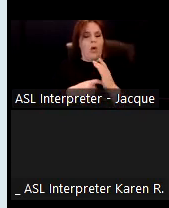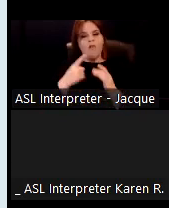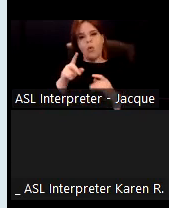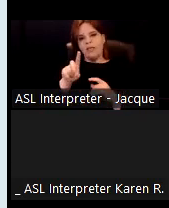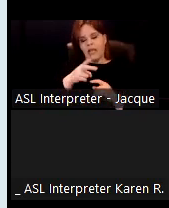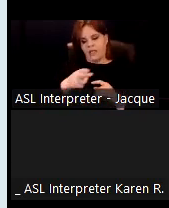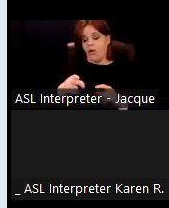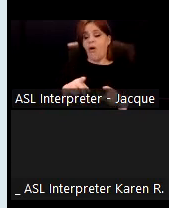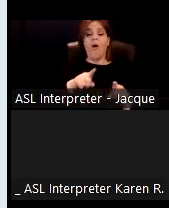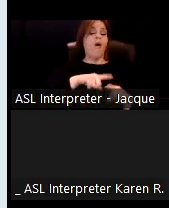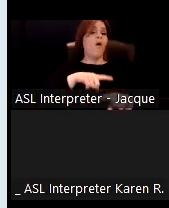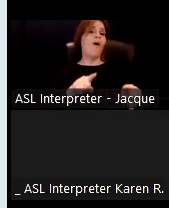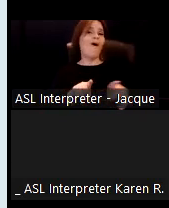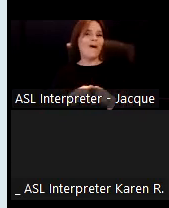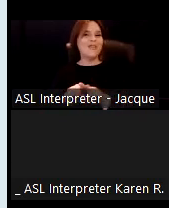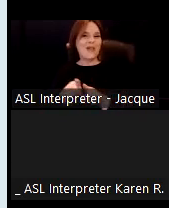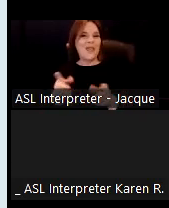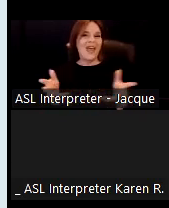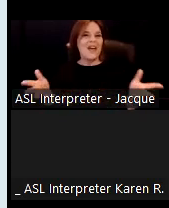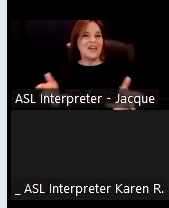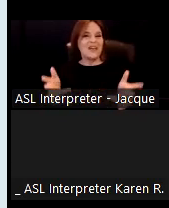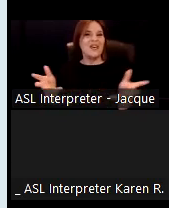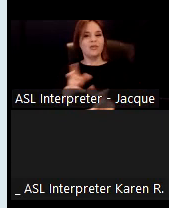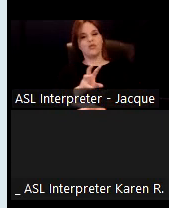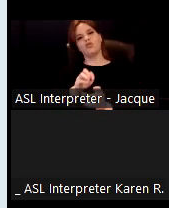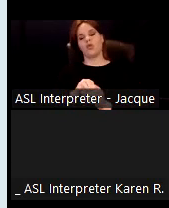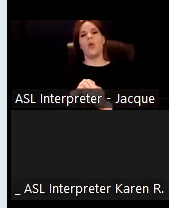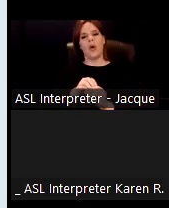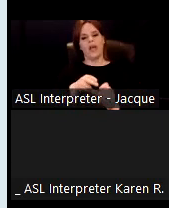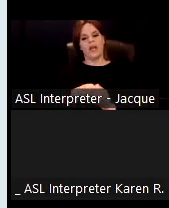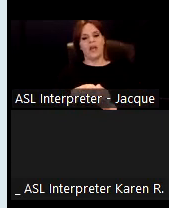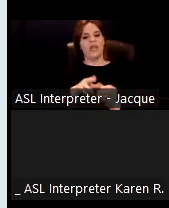Also, they're encouraged to join the community of practice.